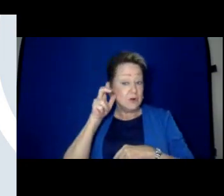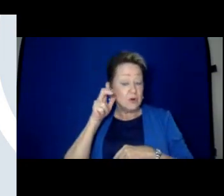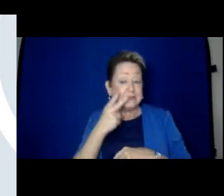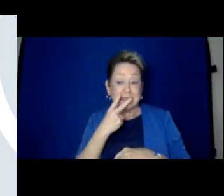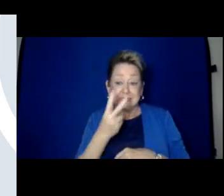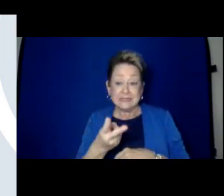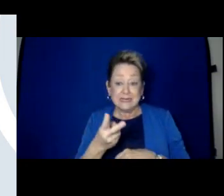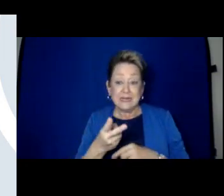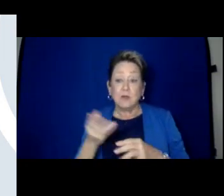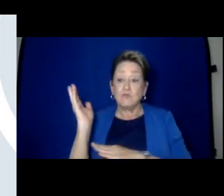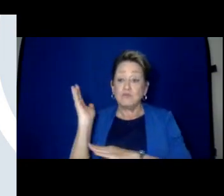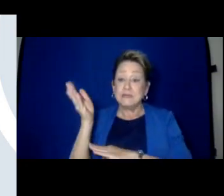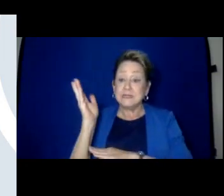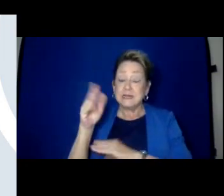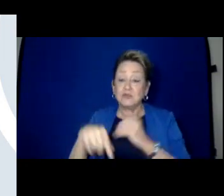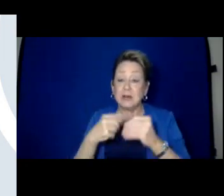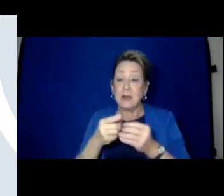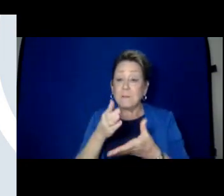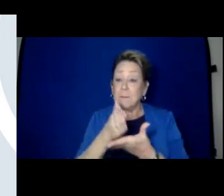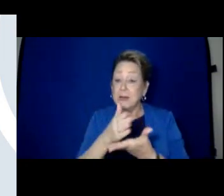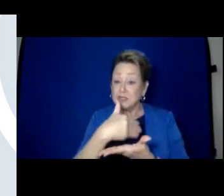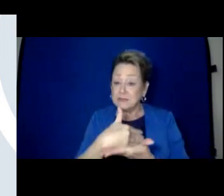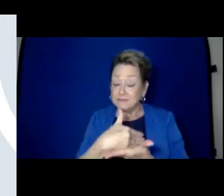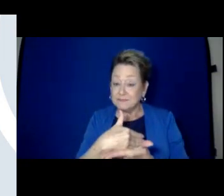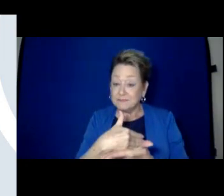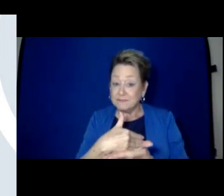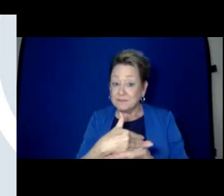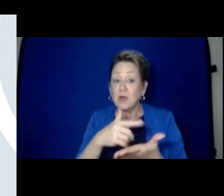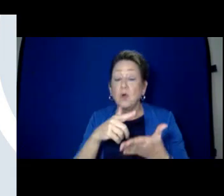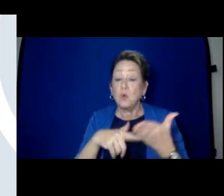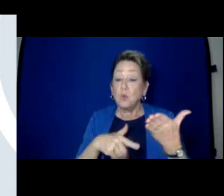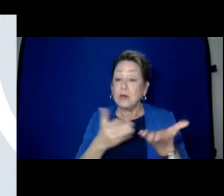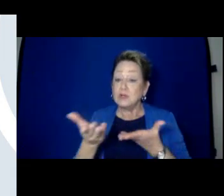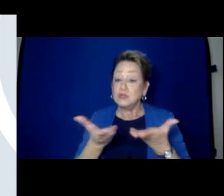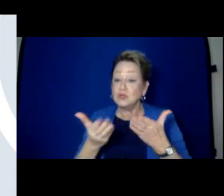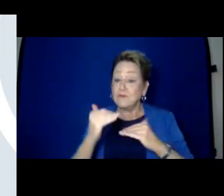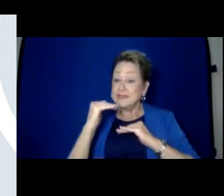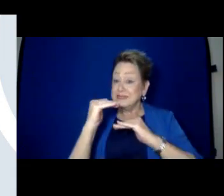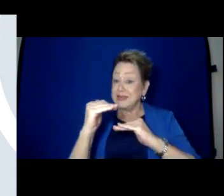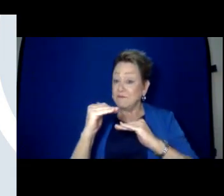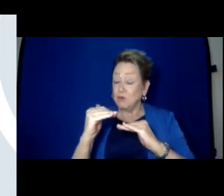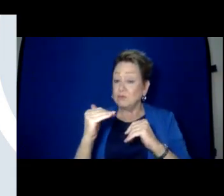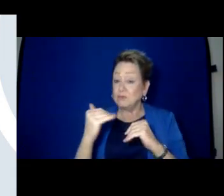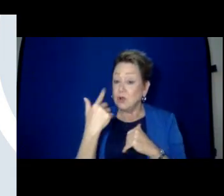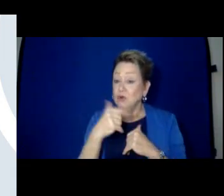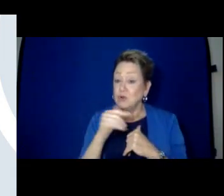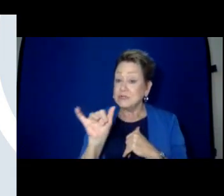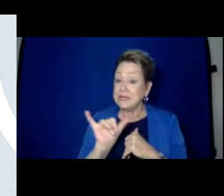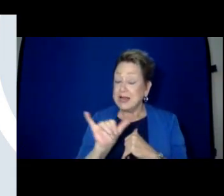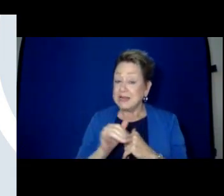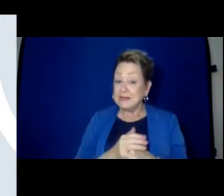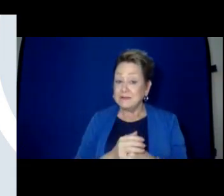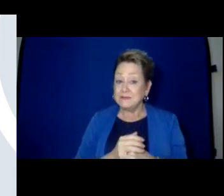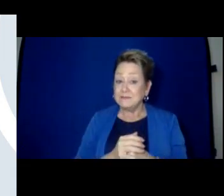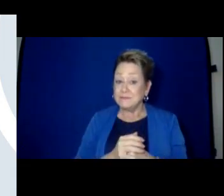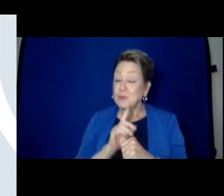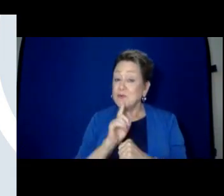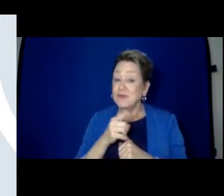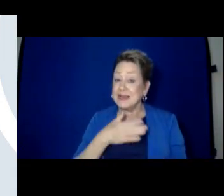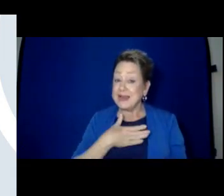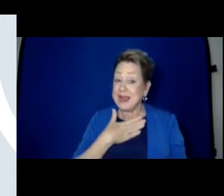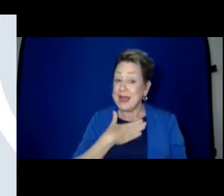this means for the budget, what a status quo service level budget looks like. And we are just really happy to